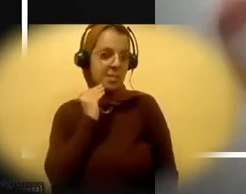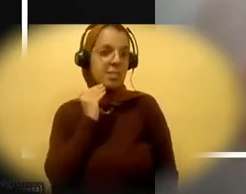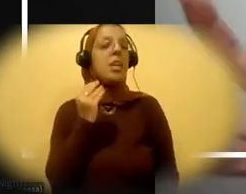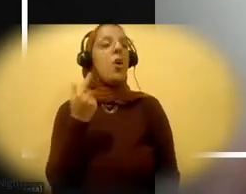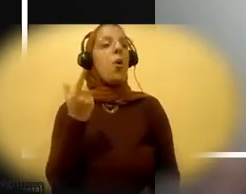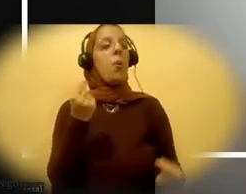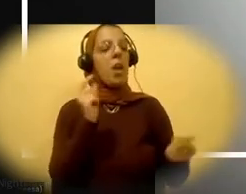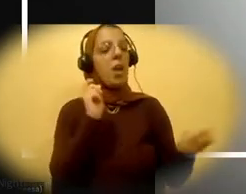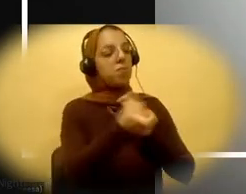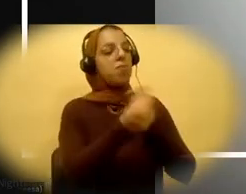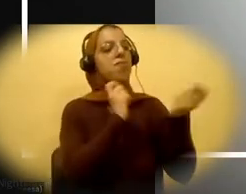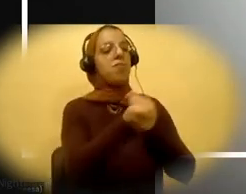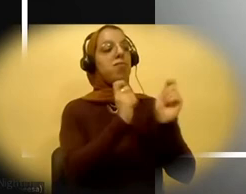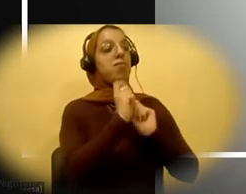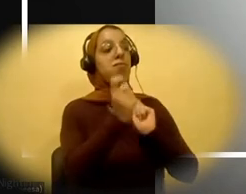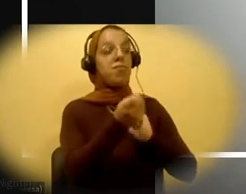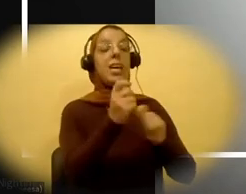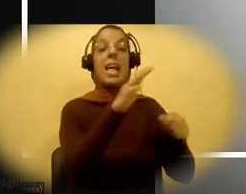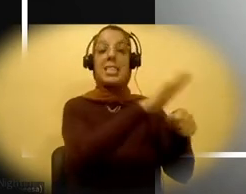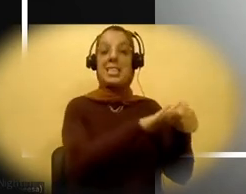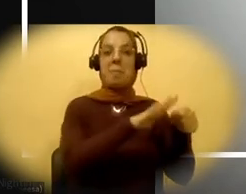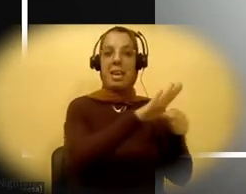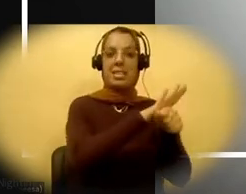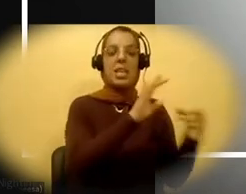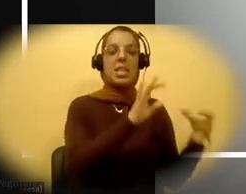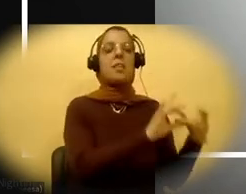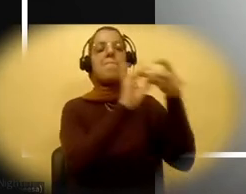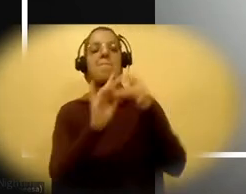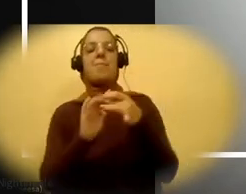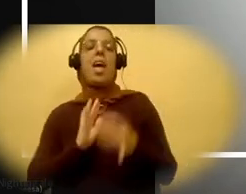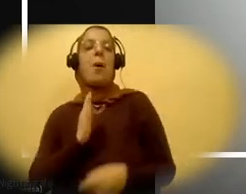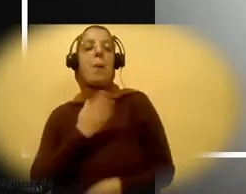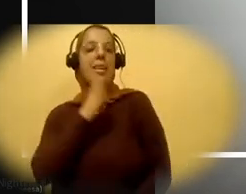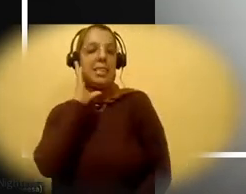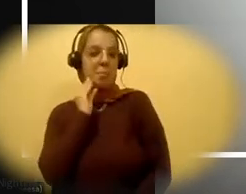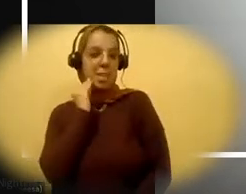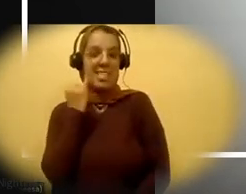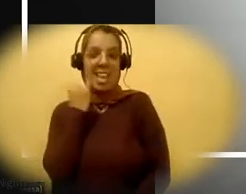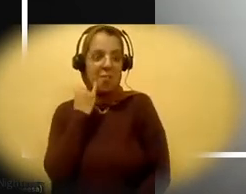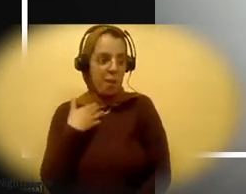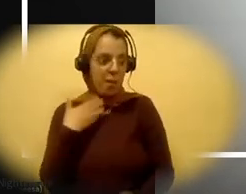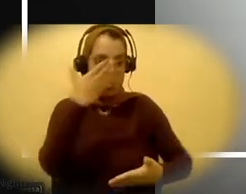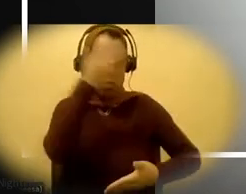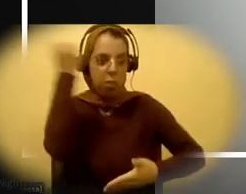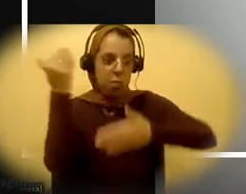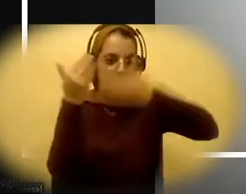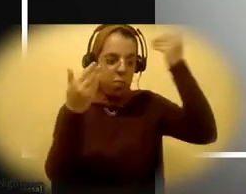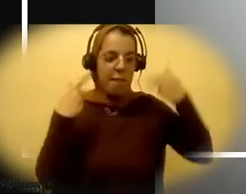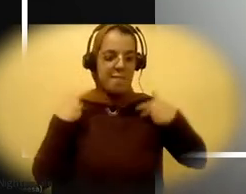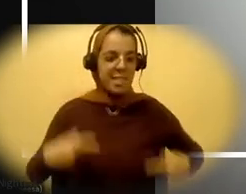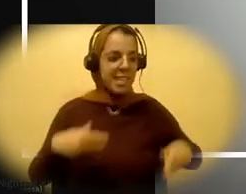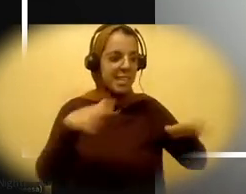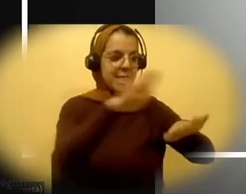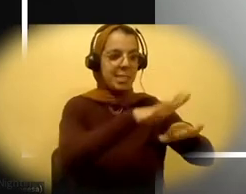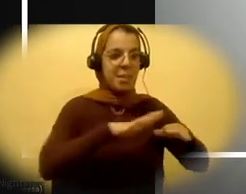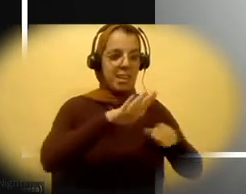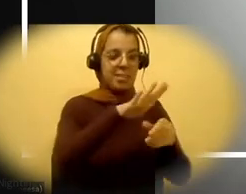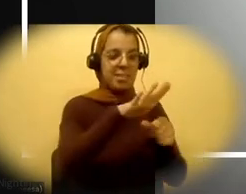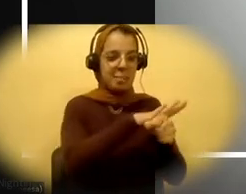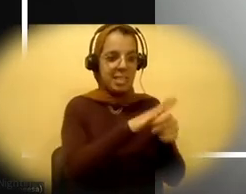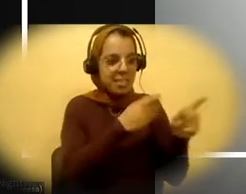much interconnected, if that makes sense. That if we forget about our physical spaces, what's gonna happen to